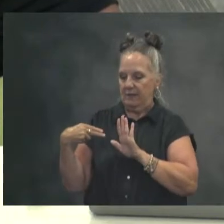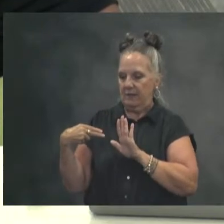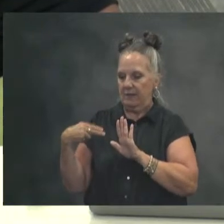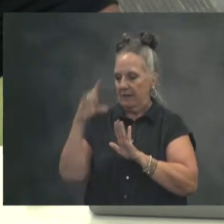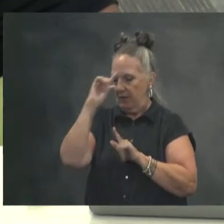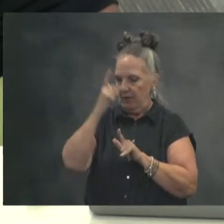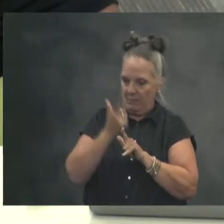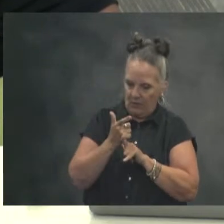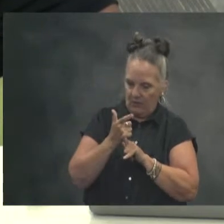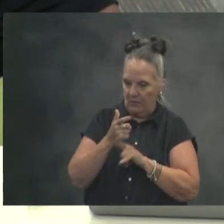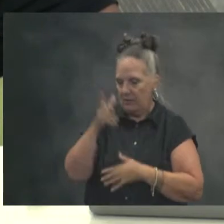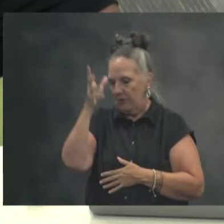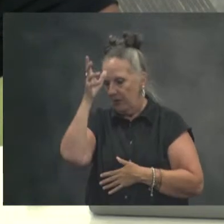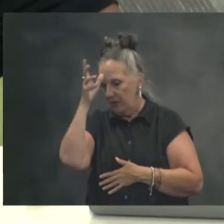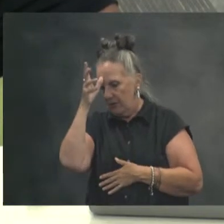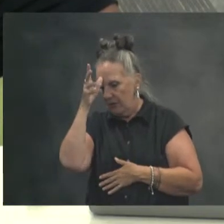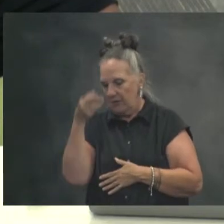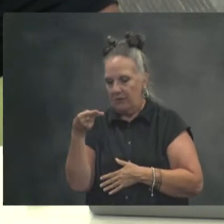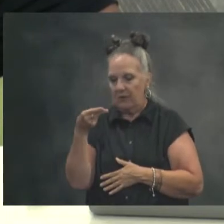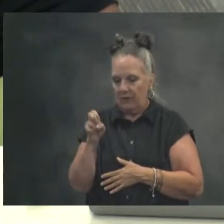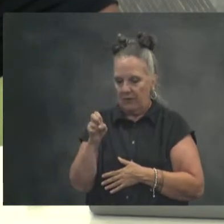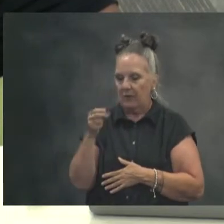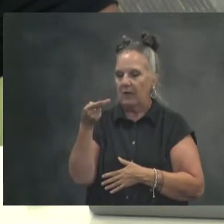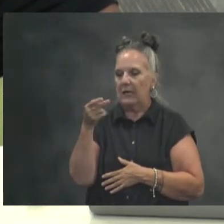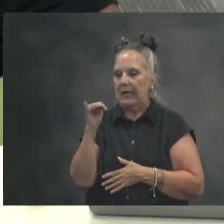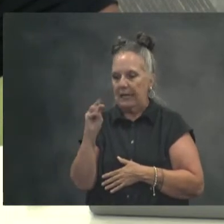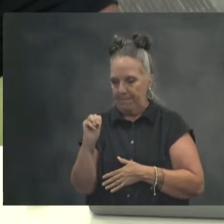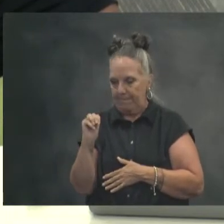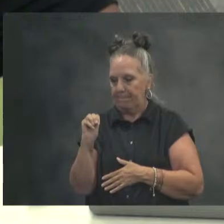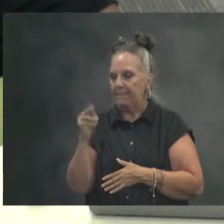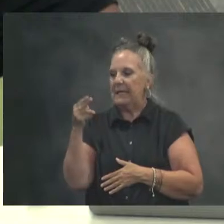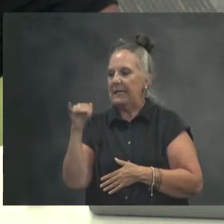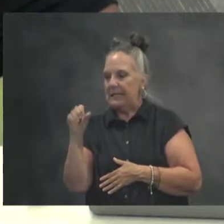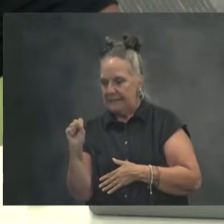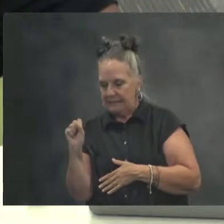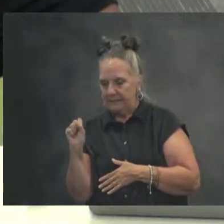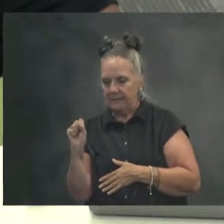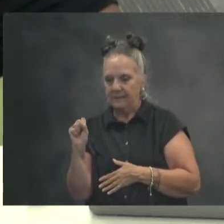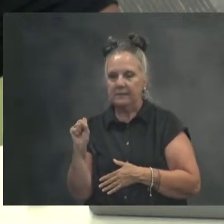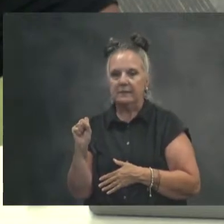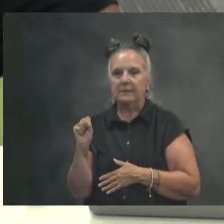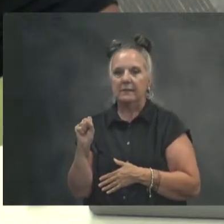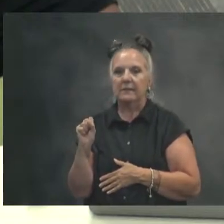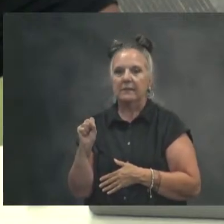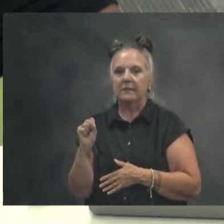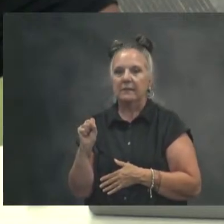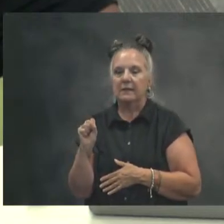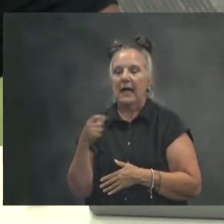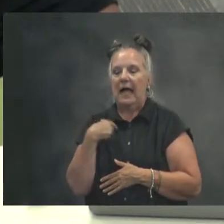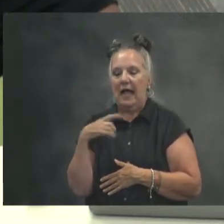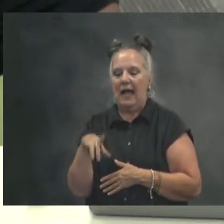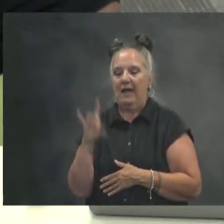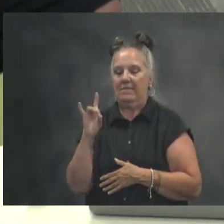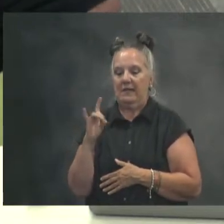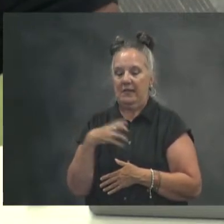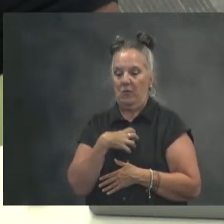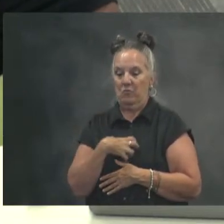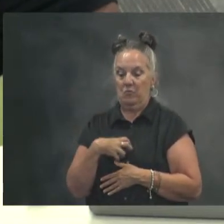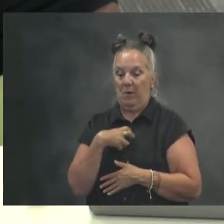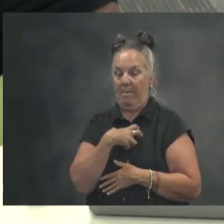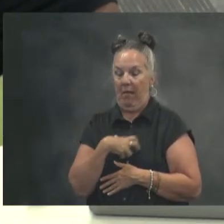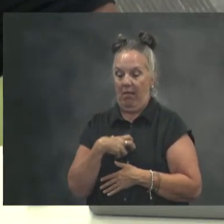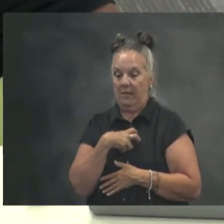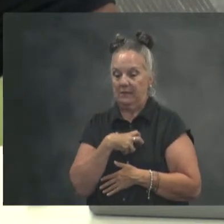as daddy, as he, him, and his. I find it repulsive that